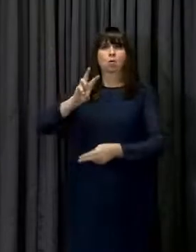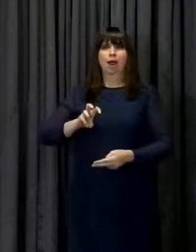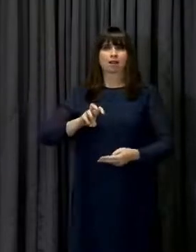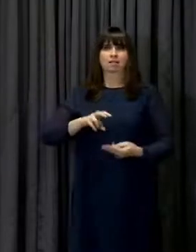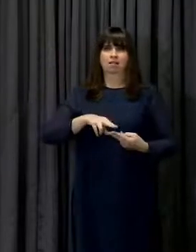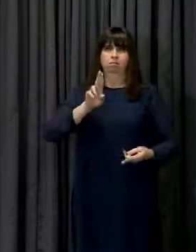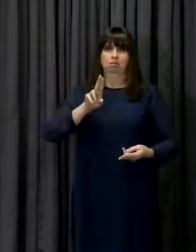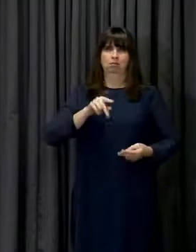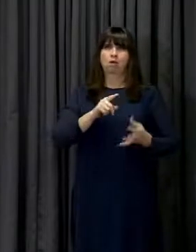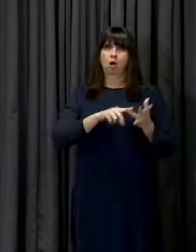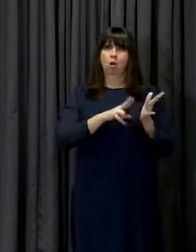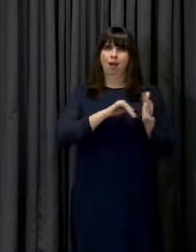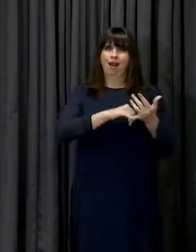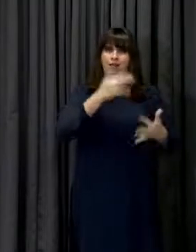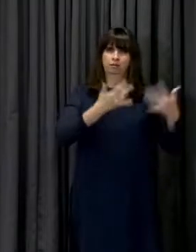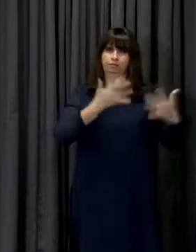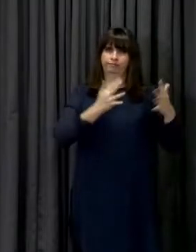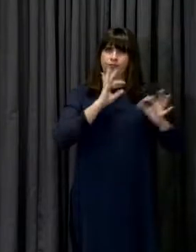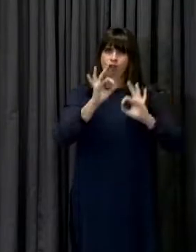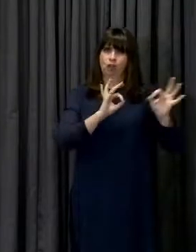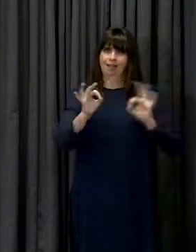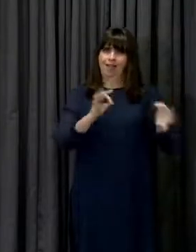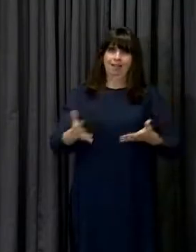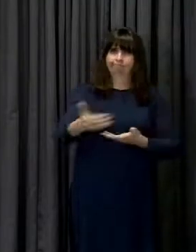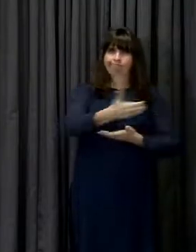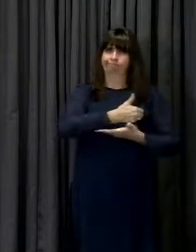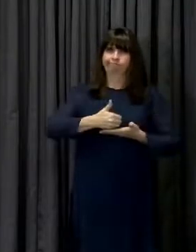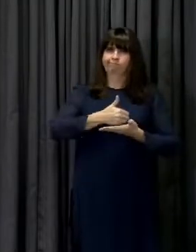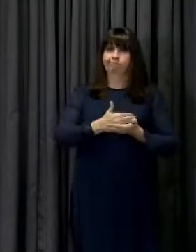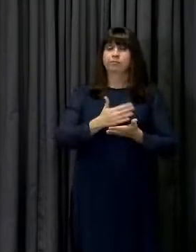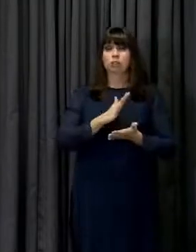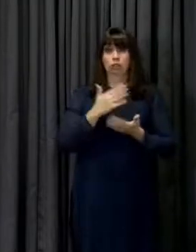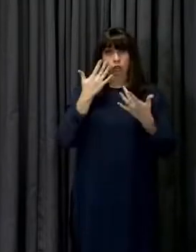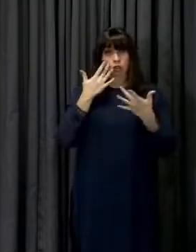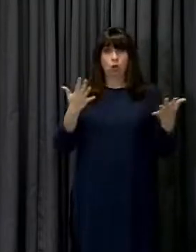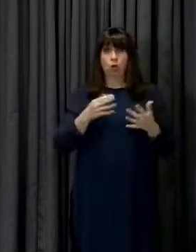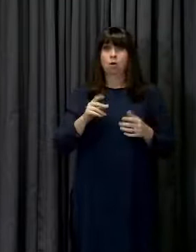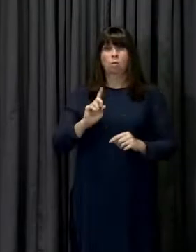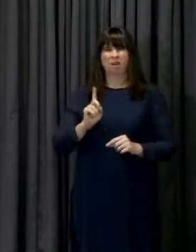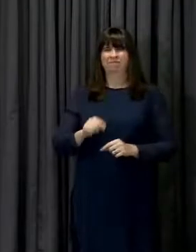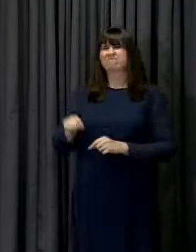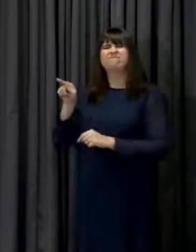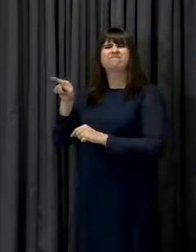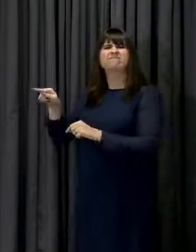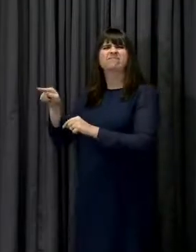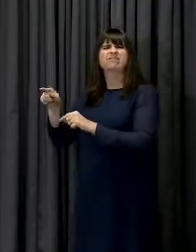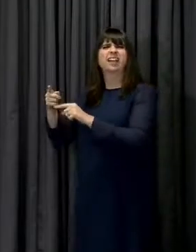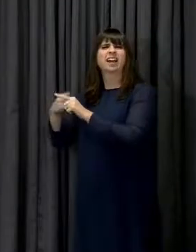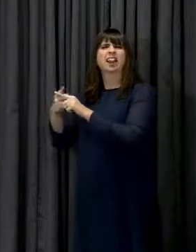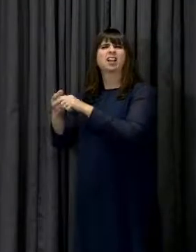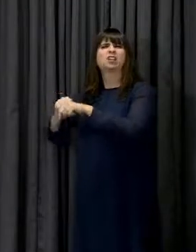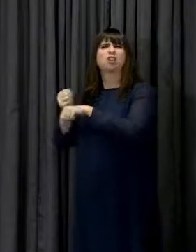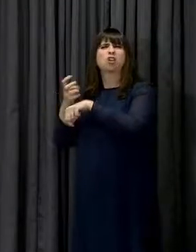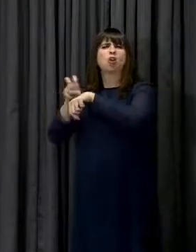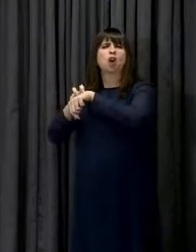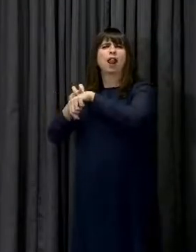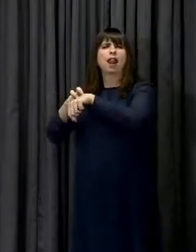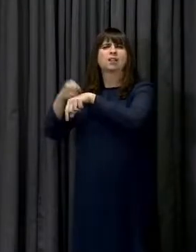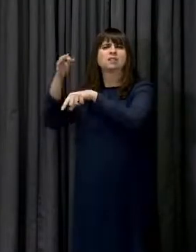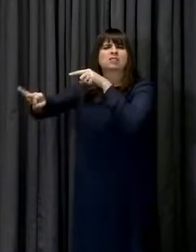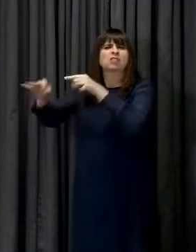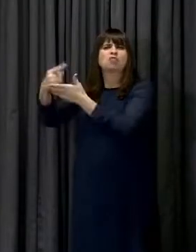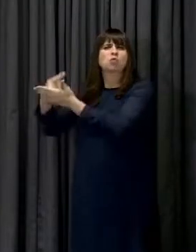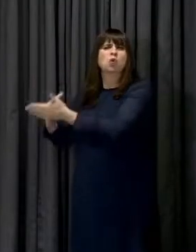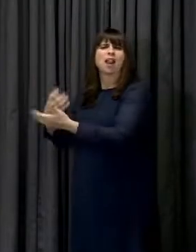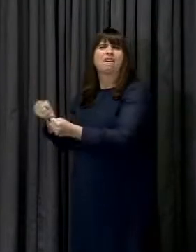the ONS Infection Survey. This reflects that there were tighter measures elsewhere in the UK.